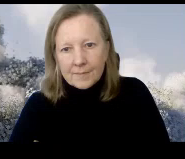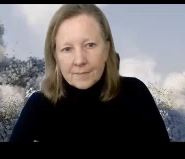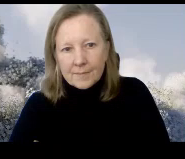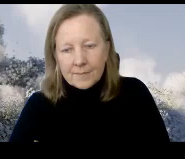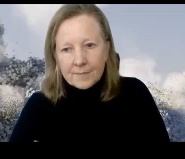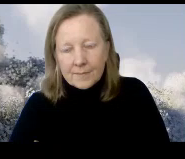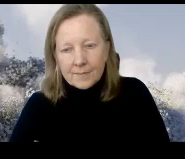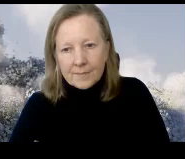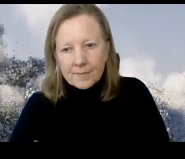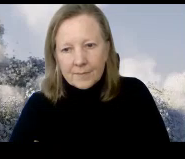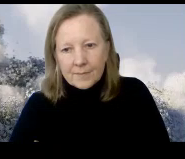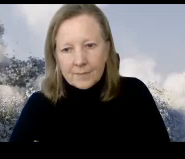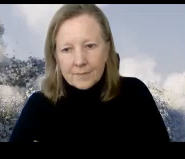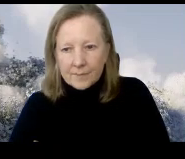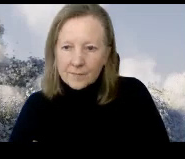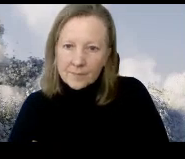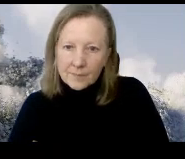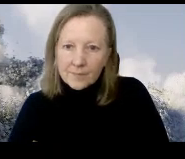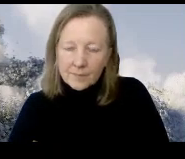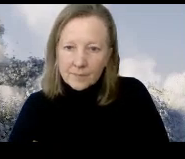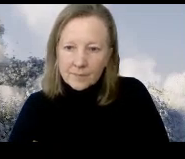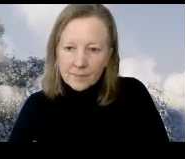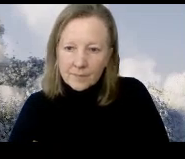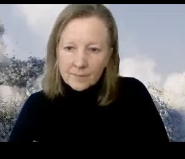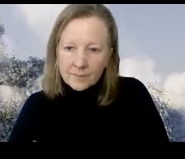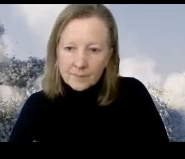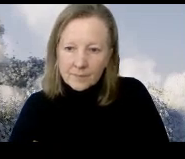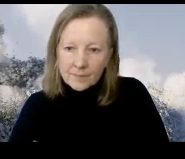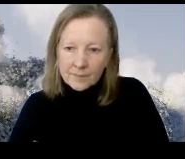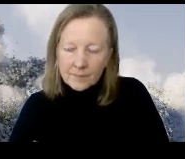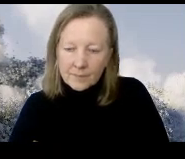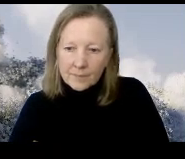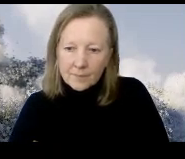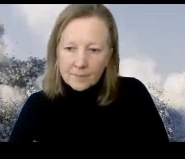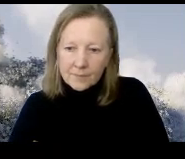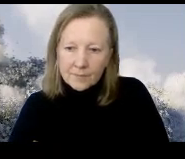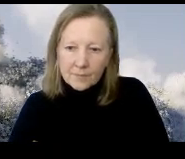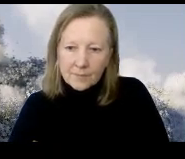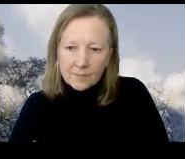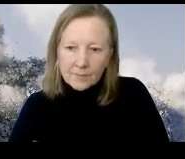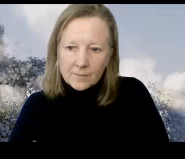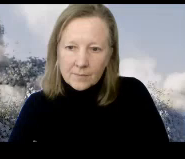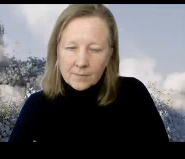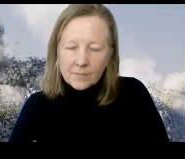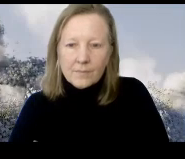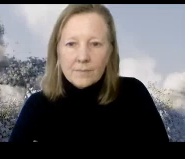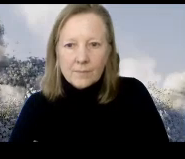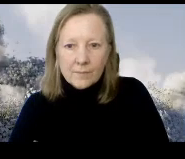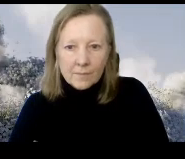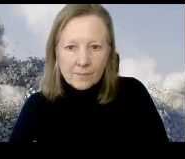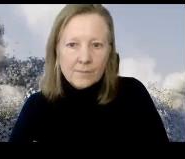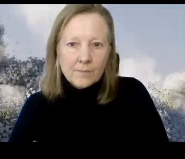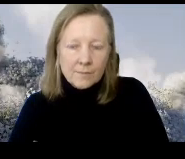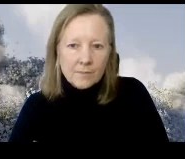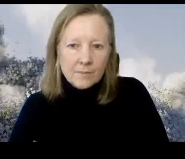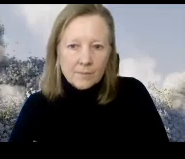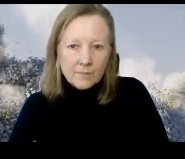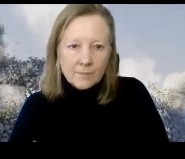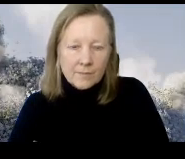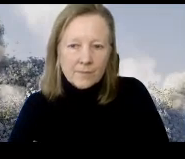Okay, and they have a follow-up question as well. I'm interested in CLBAN course, but my scores are 6, 6, 6,